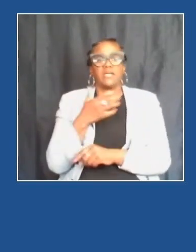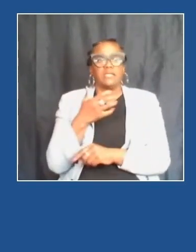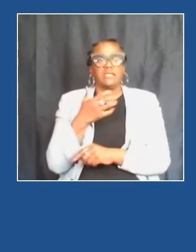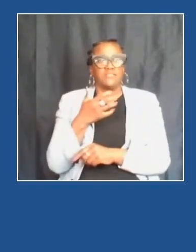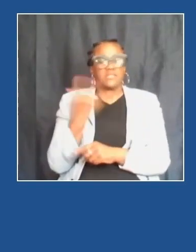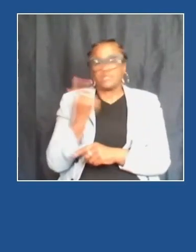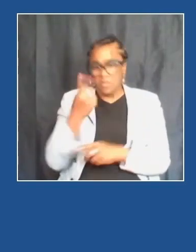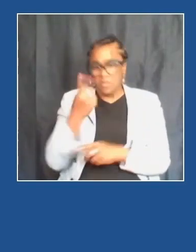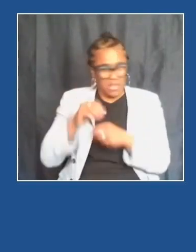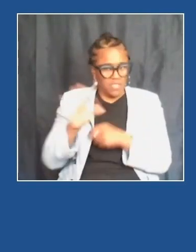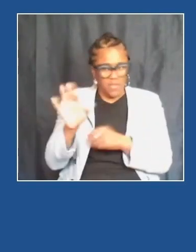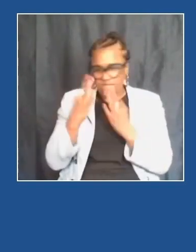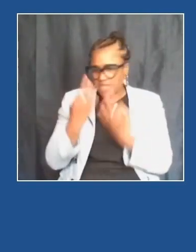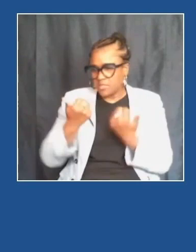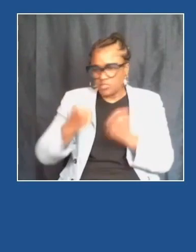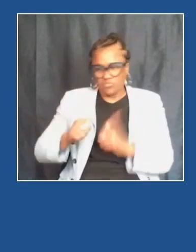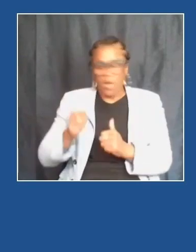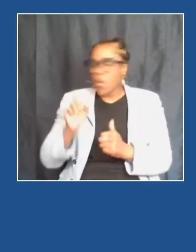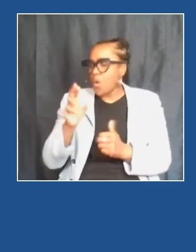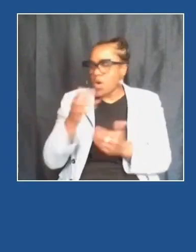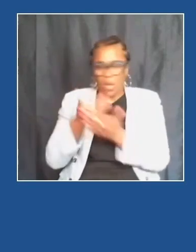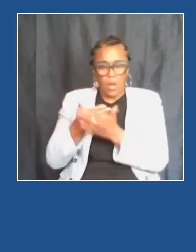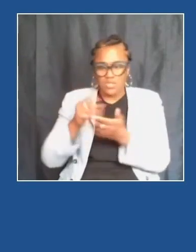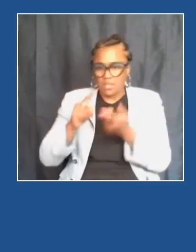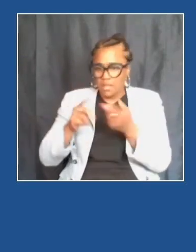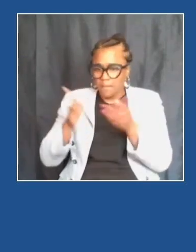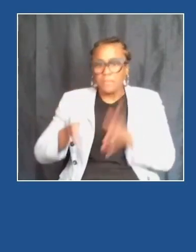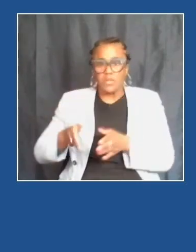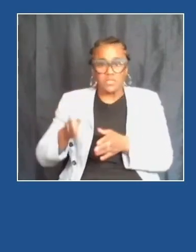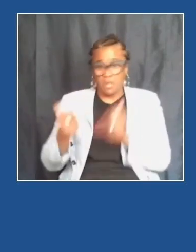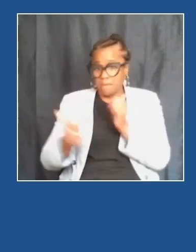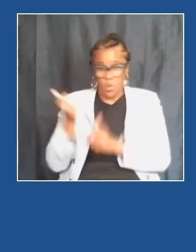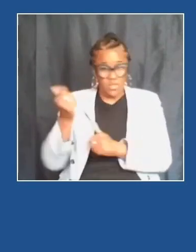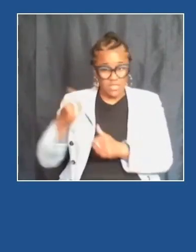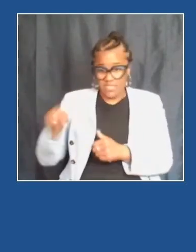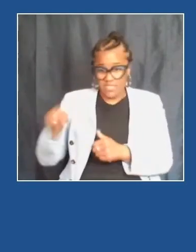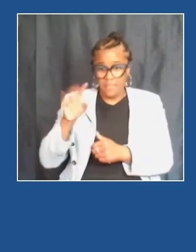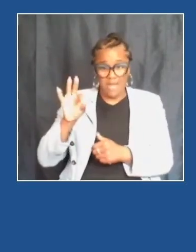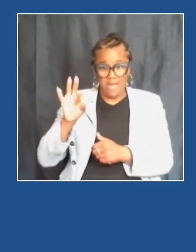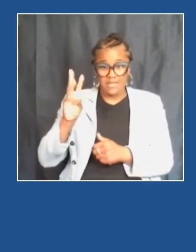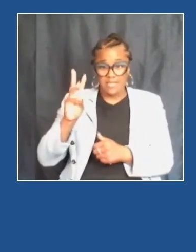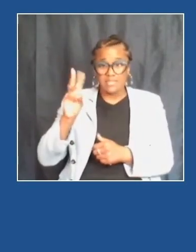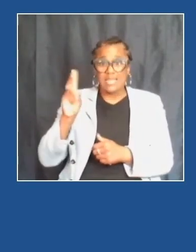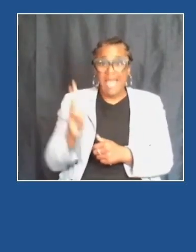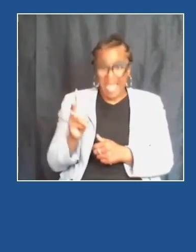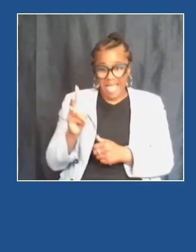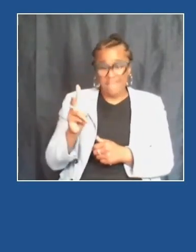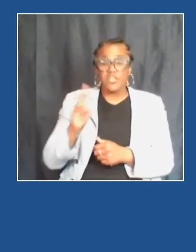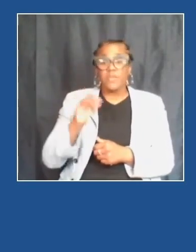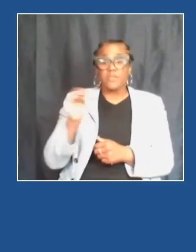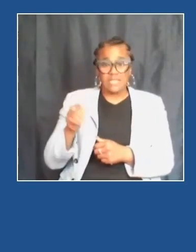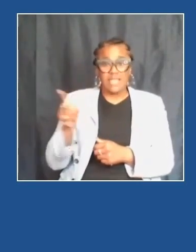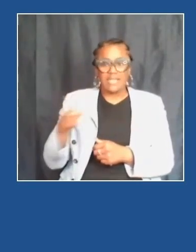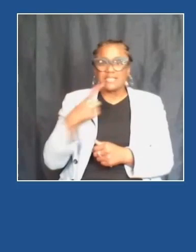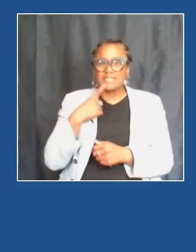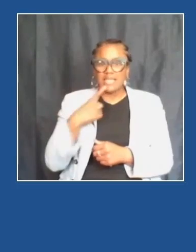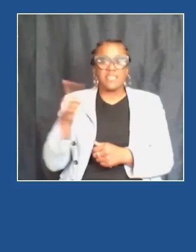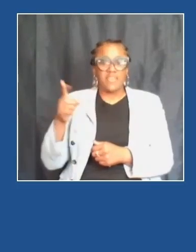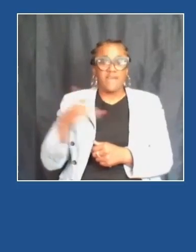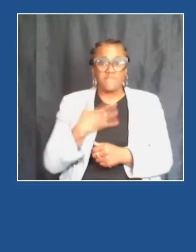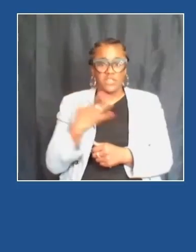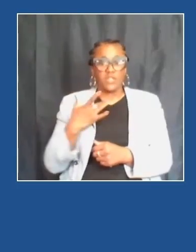somebody in their family or a close person, and nearly all of them, 96.5%, reported experiencing intense